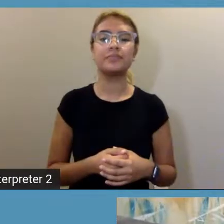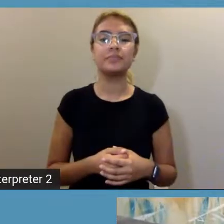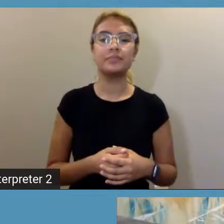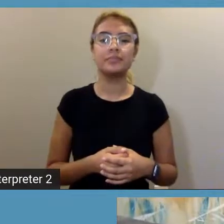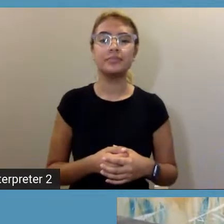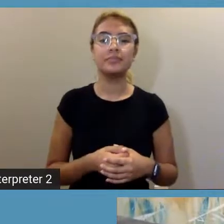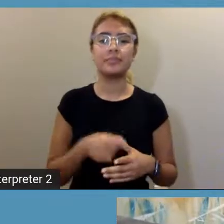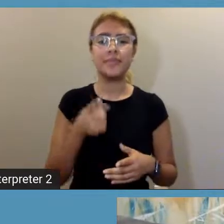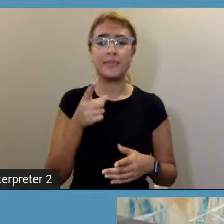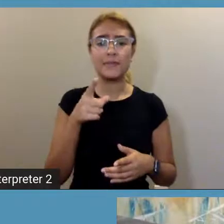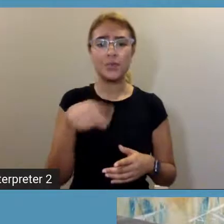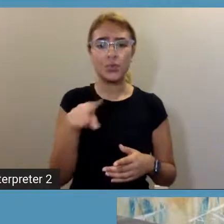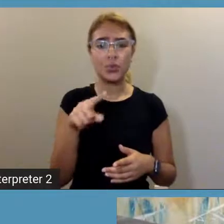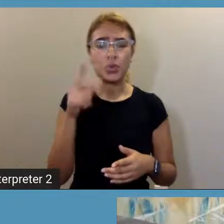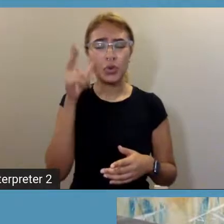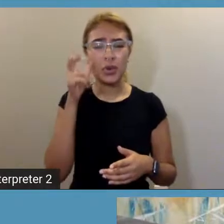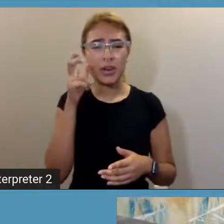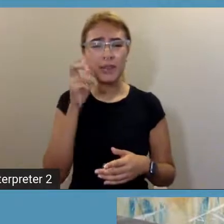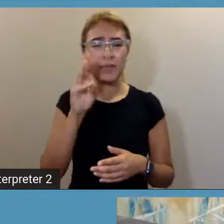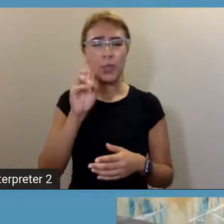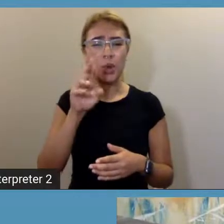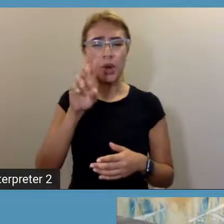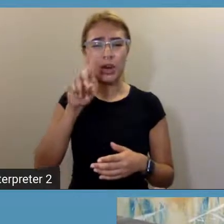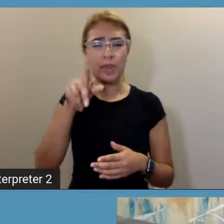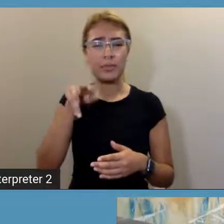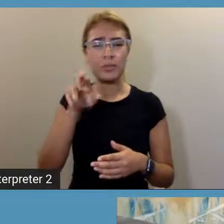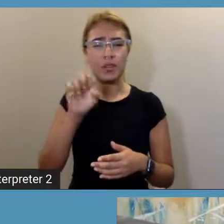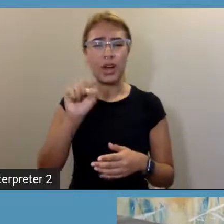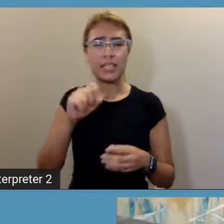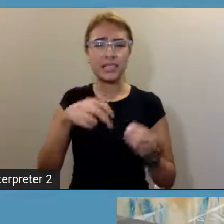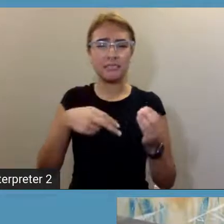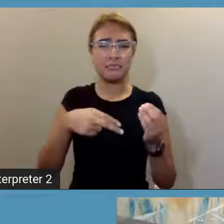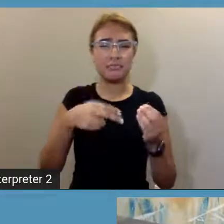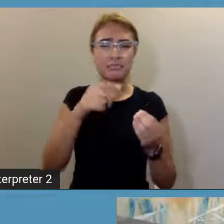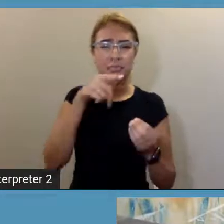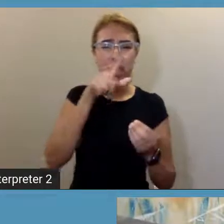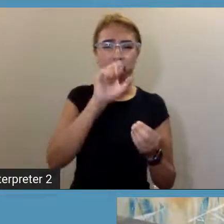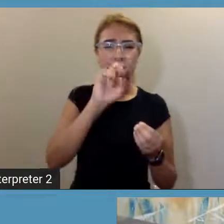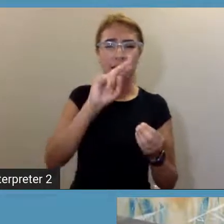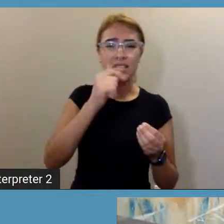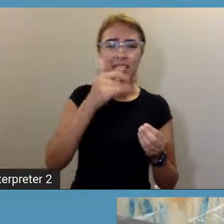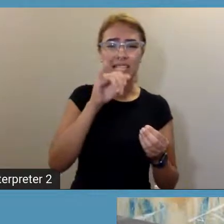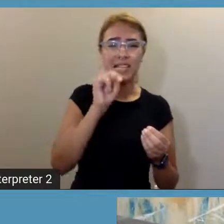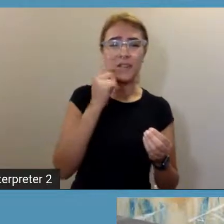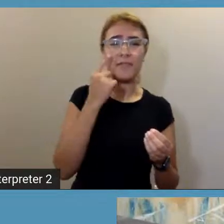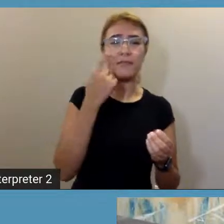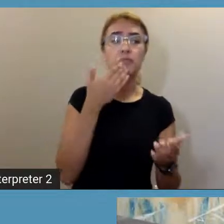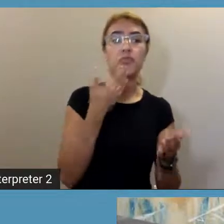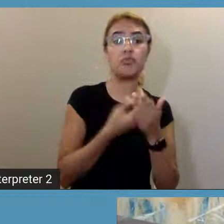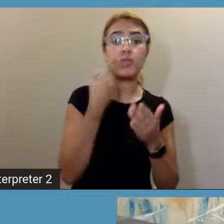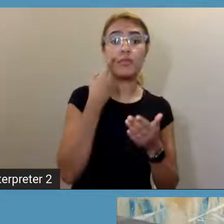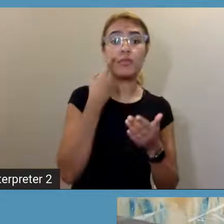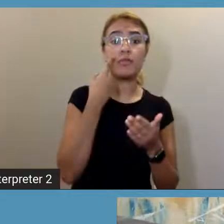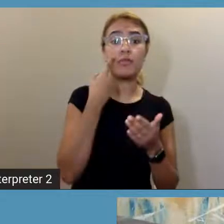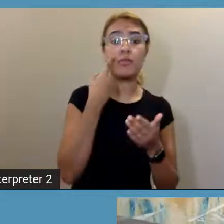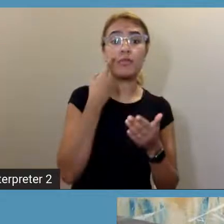Have you ever heard of any WordPress plugins that are appropriate for or good for virtual exhibitions?